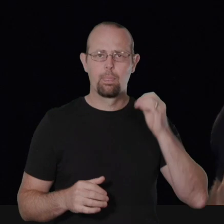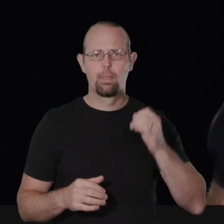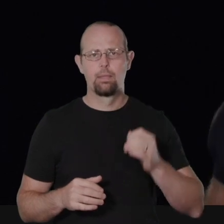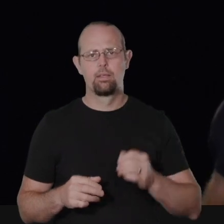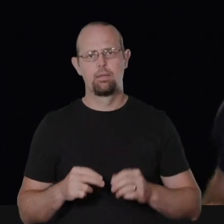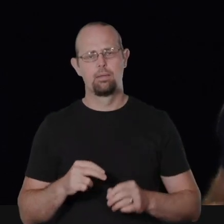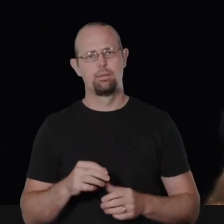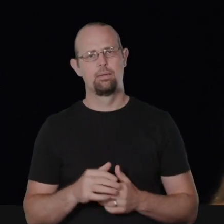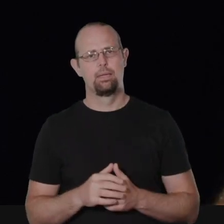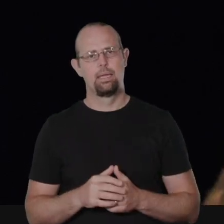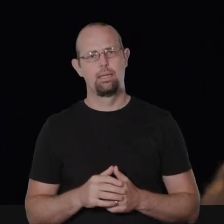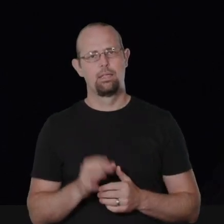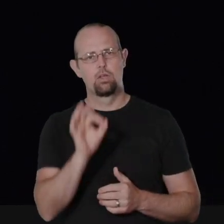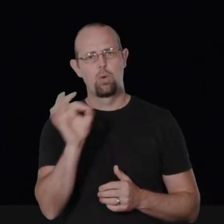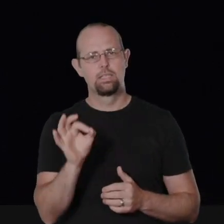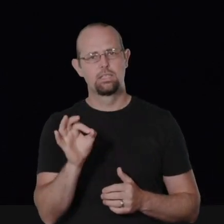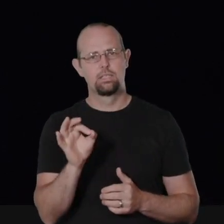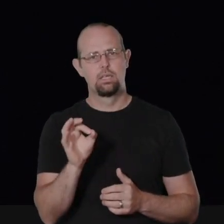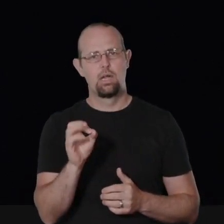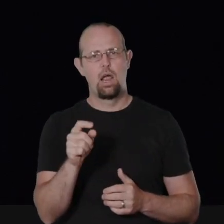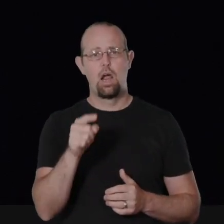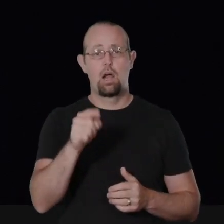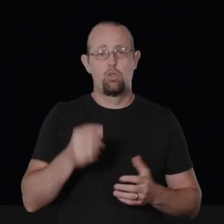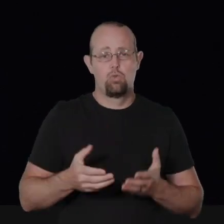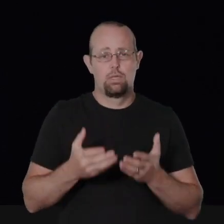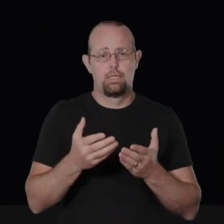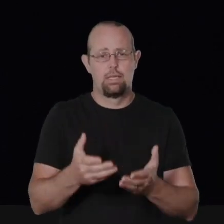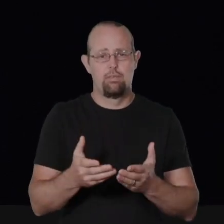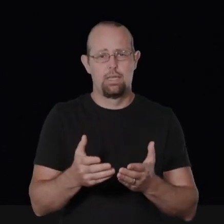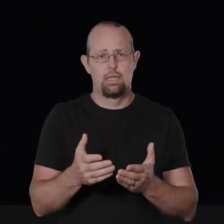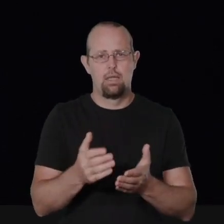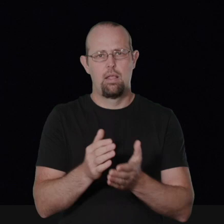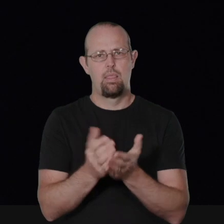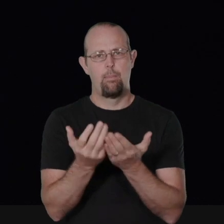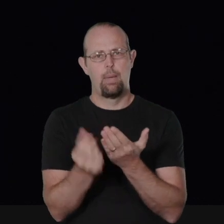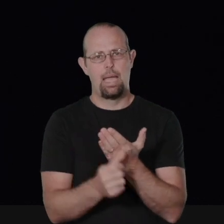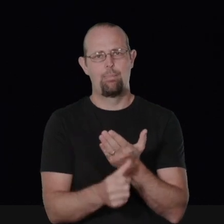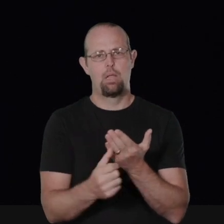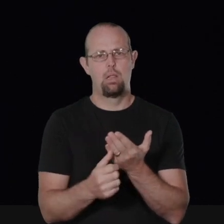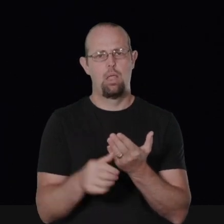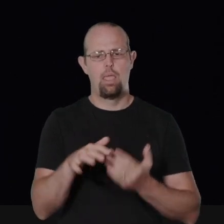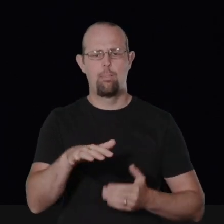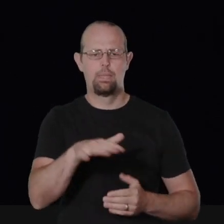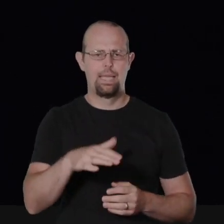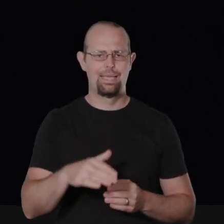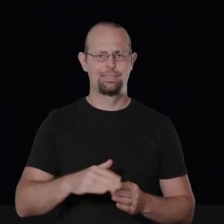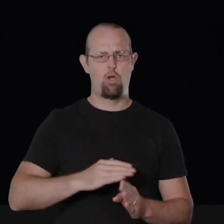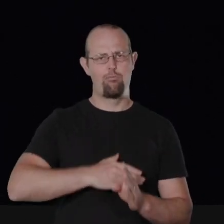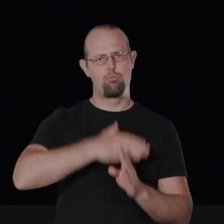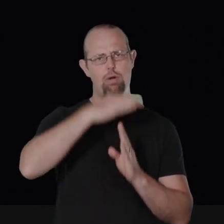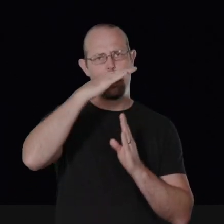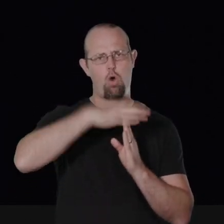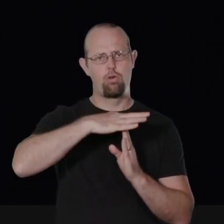my question. Are you giving the Word of God the place of priority in your